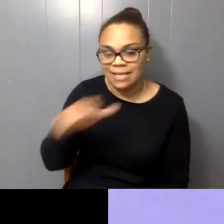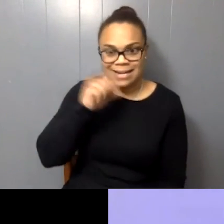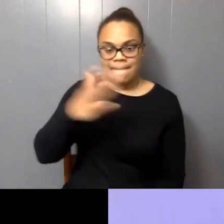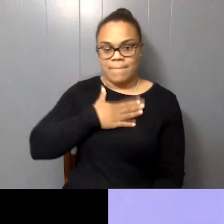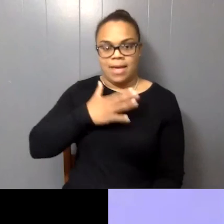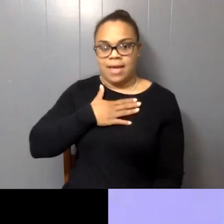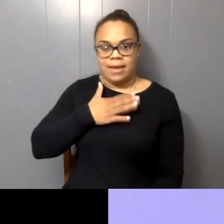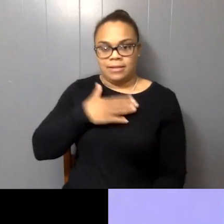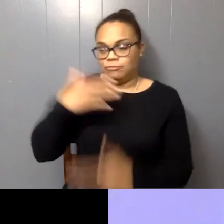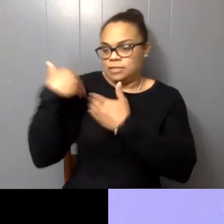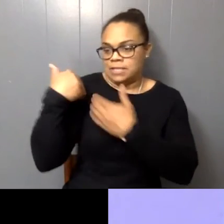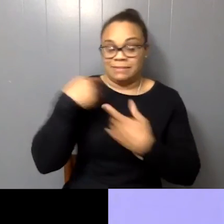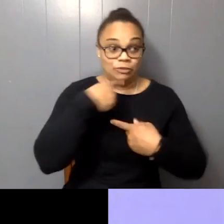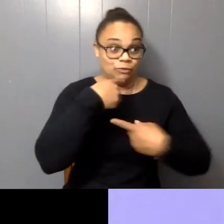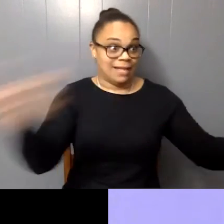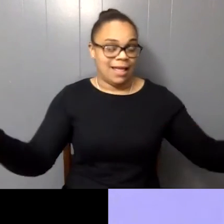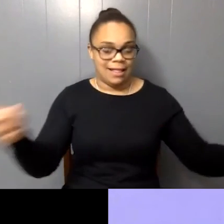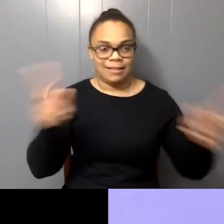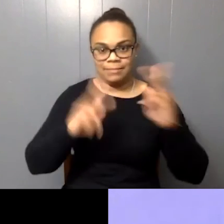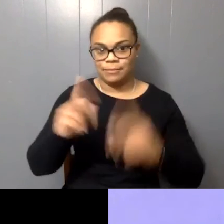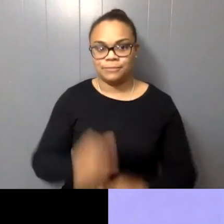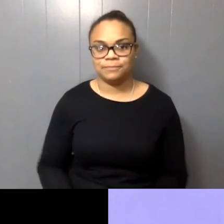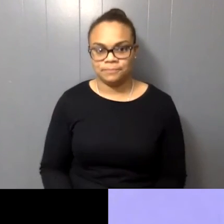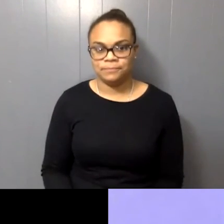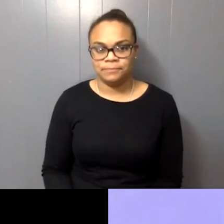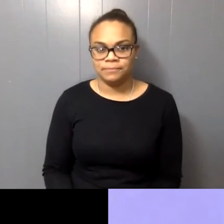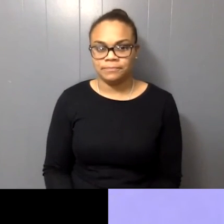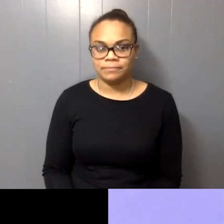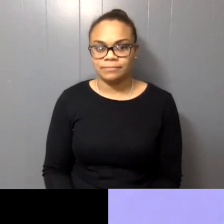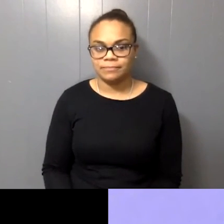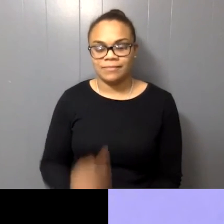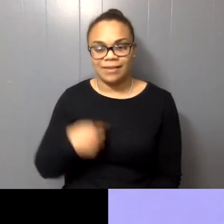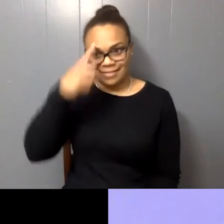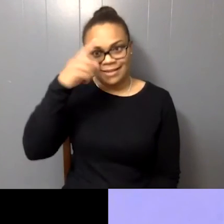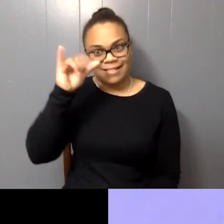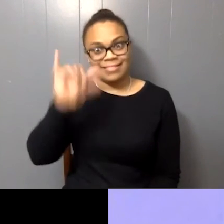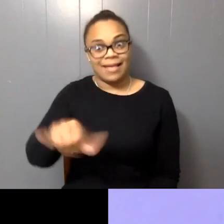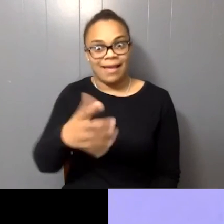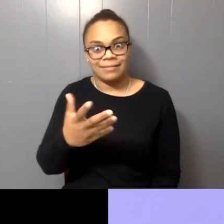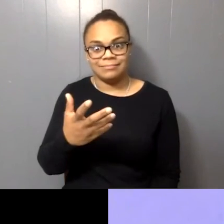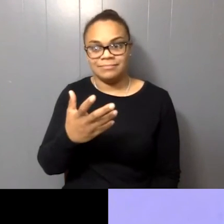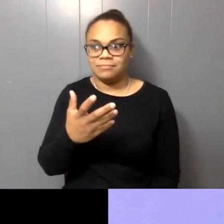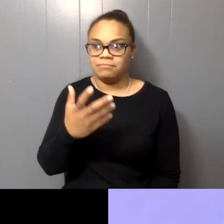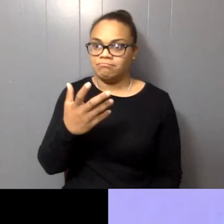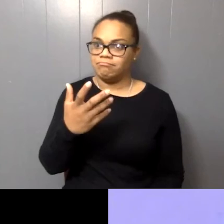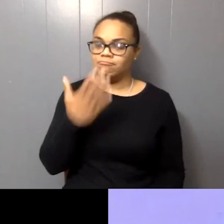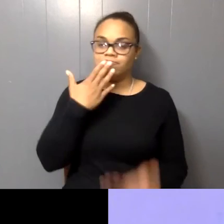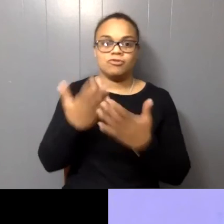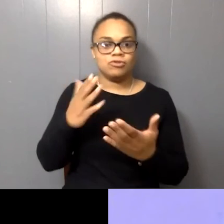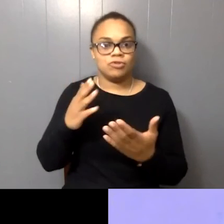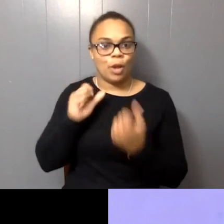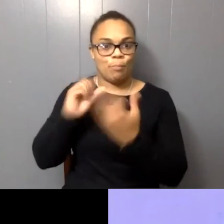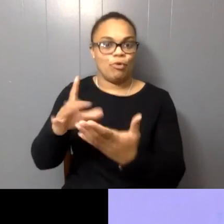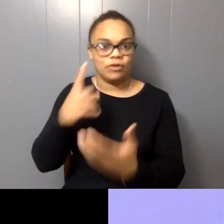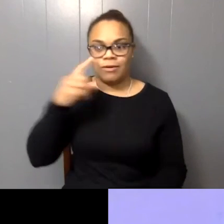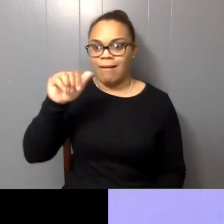Um, and I think like that's one of the best things that I could have done. And I was just like, you know, I was